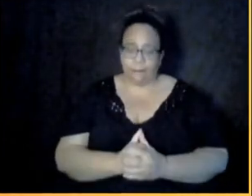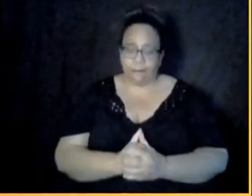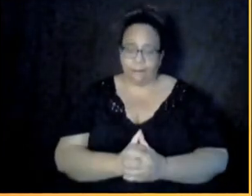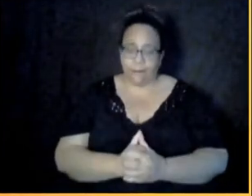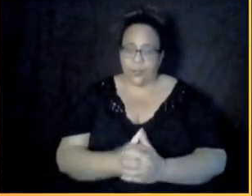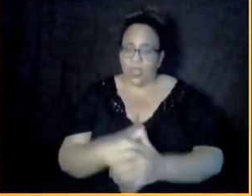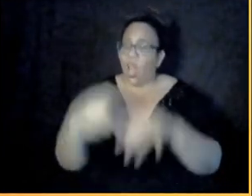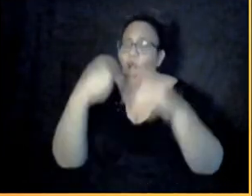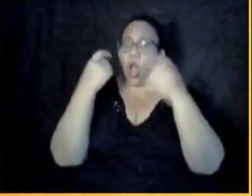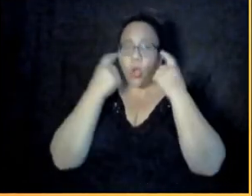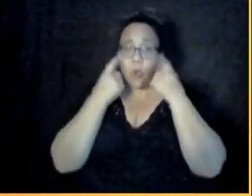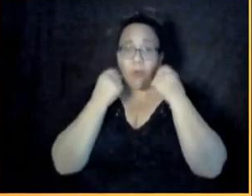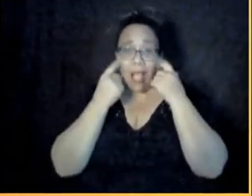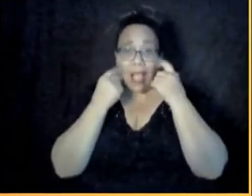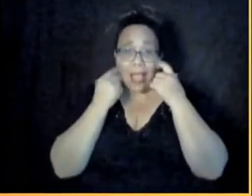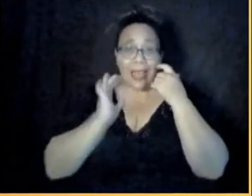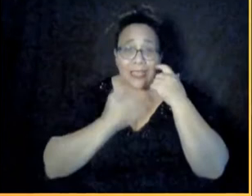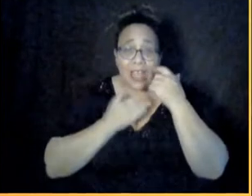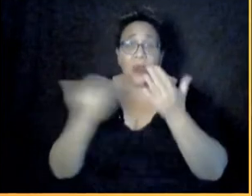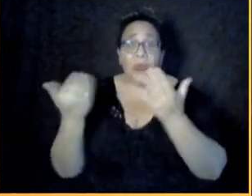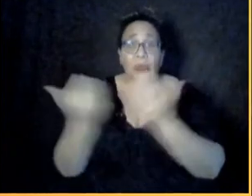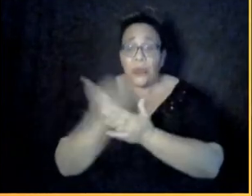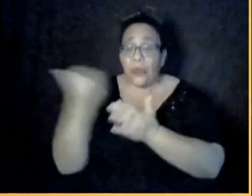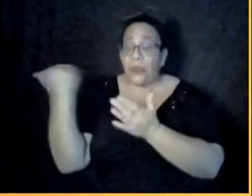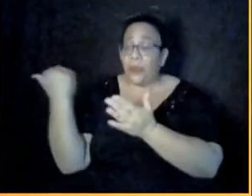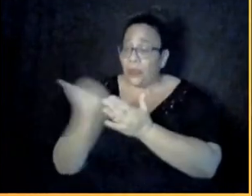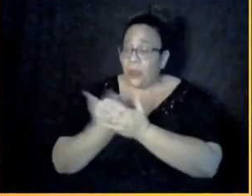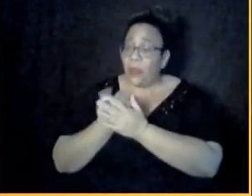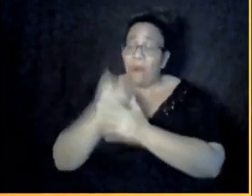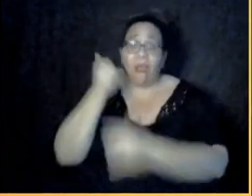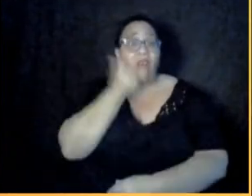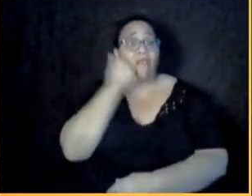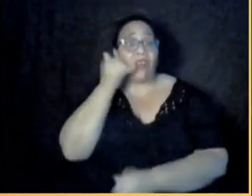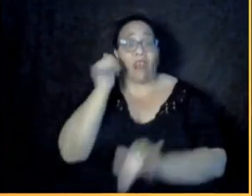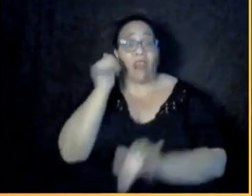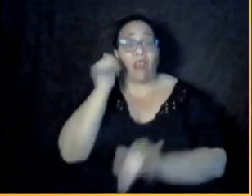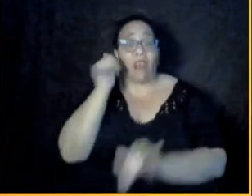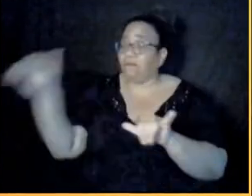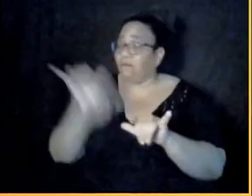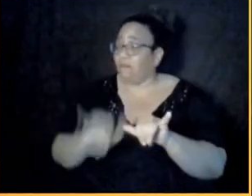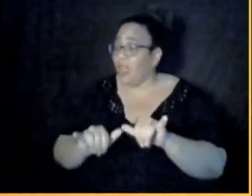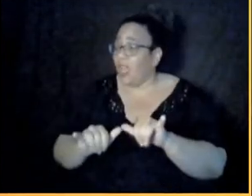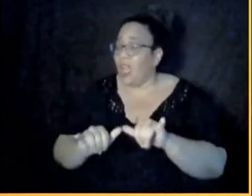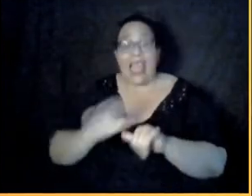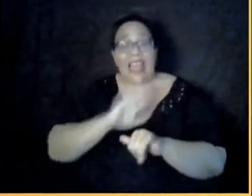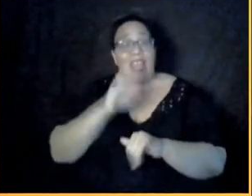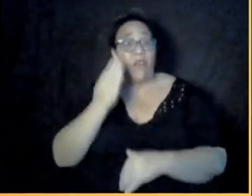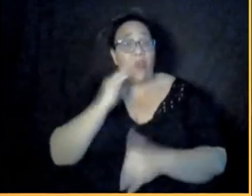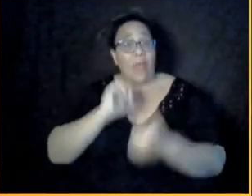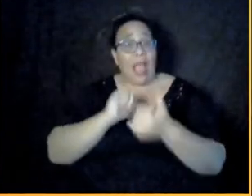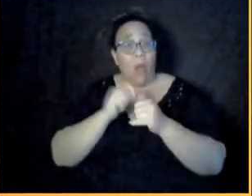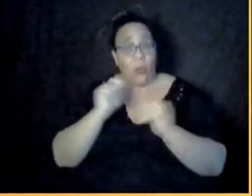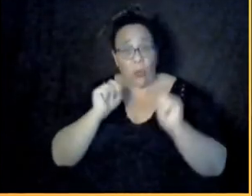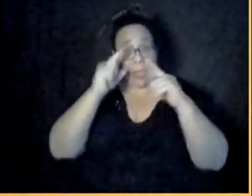Crying is our new norm. Roller coaster emotions, not knowing how you're gonna wake up the next day is our new norm.